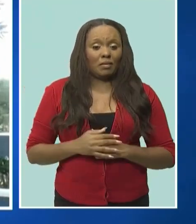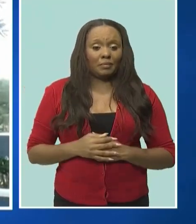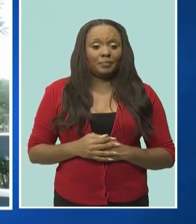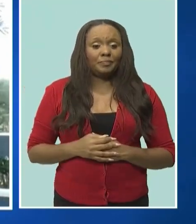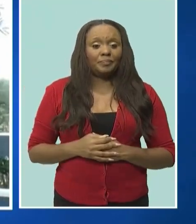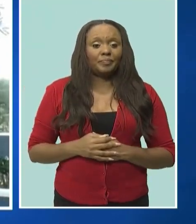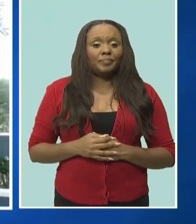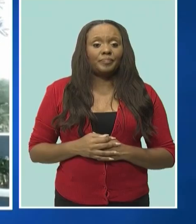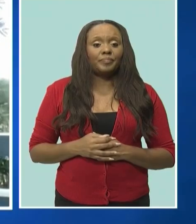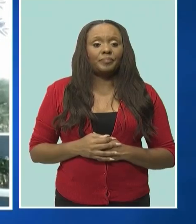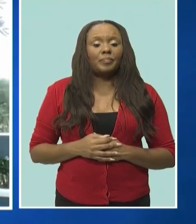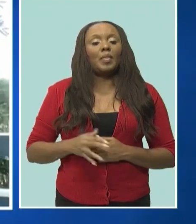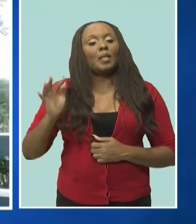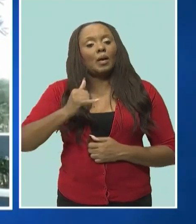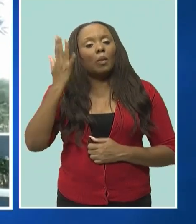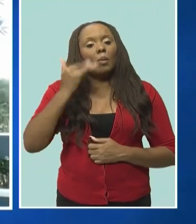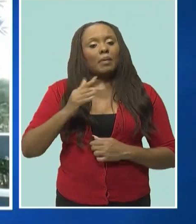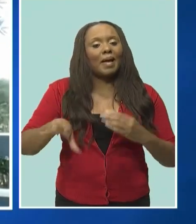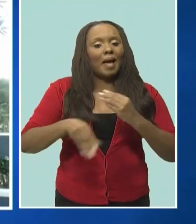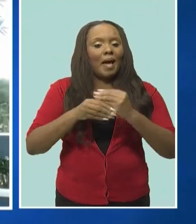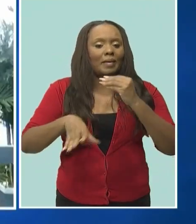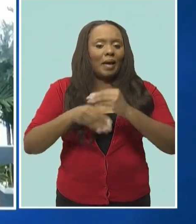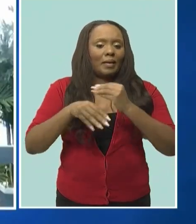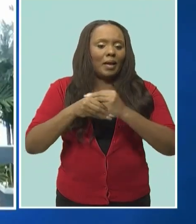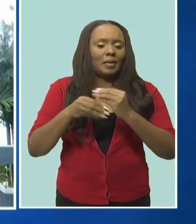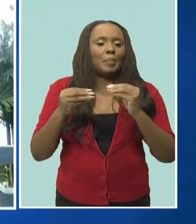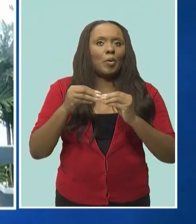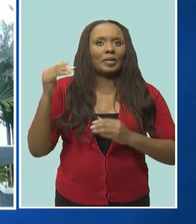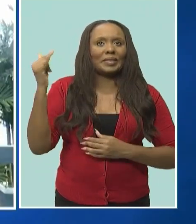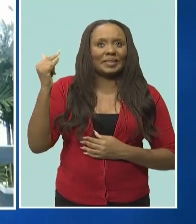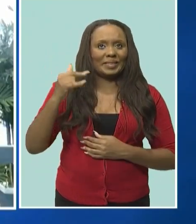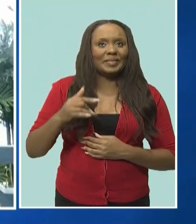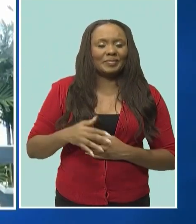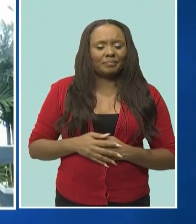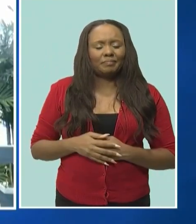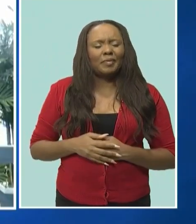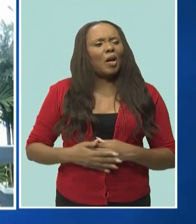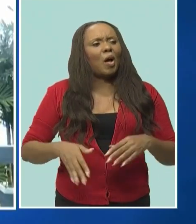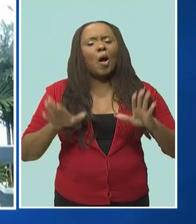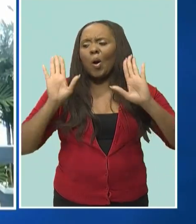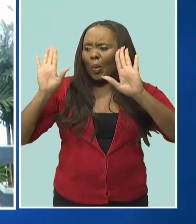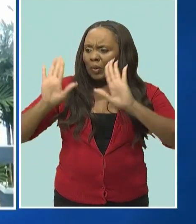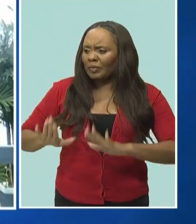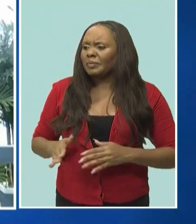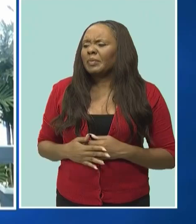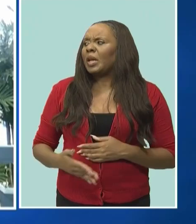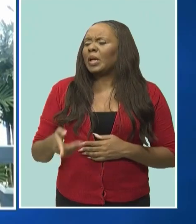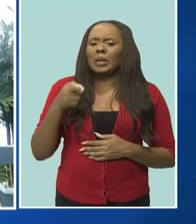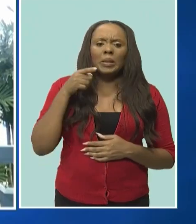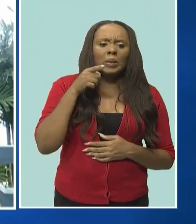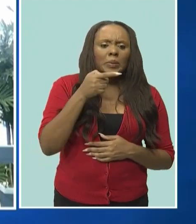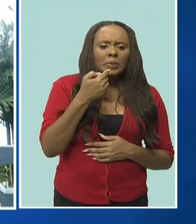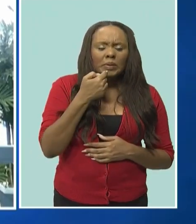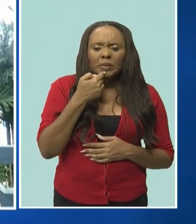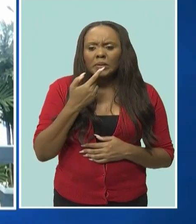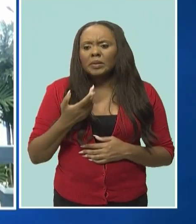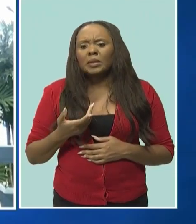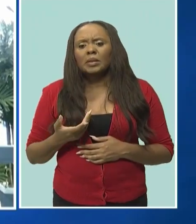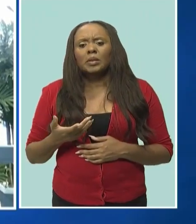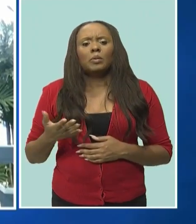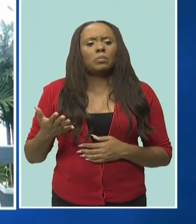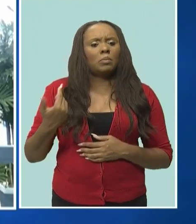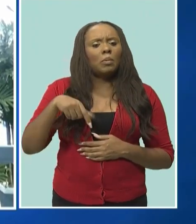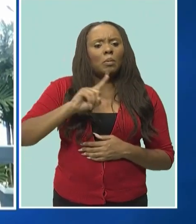to add flights to the island. Okay, wonderful. So you're talking about our product offering, and you said it's opening us up to